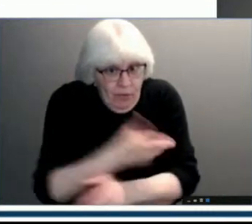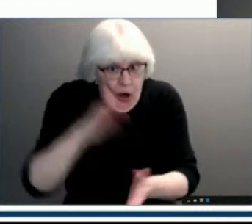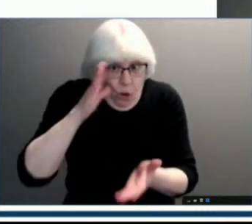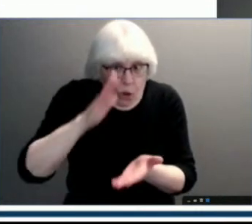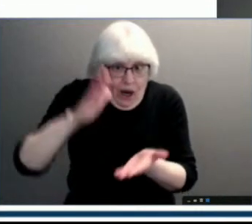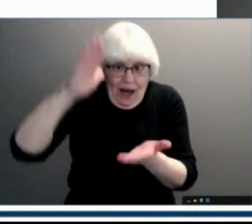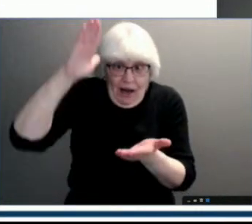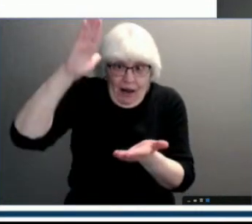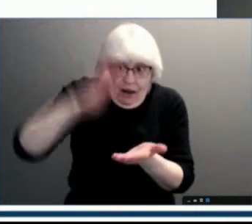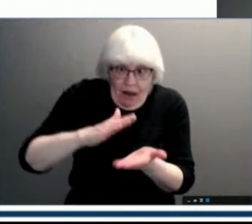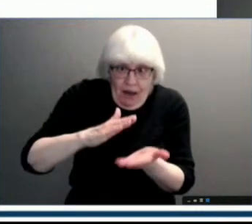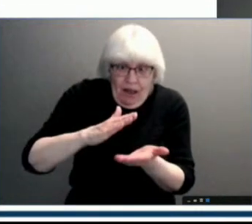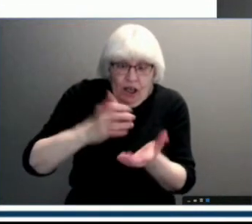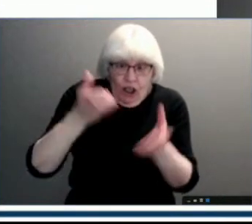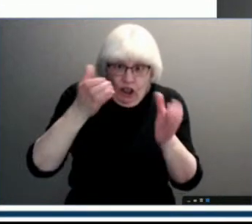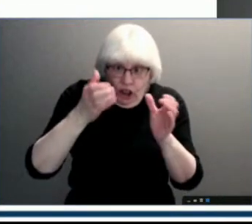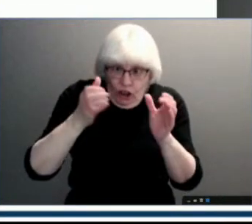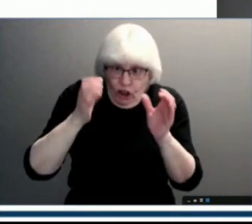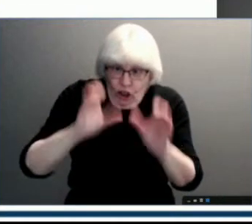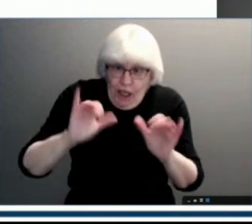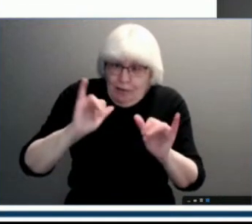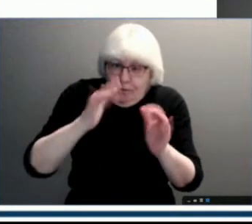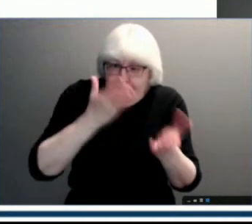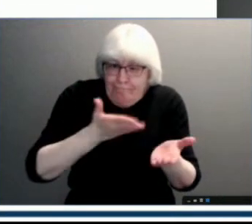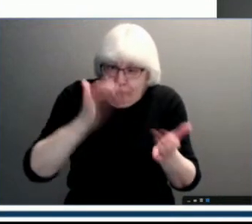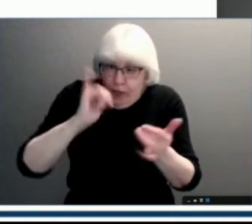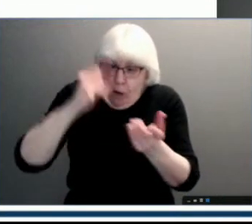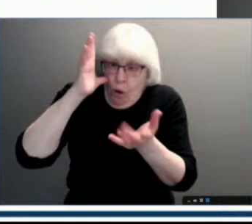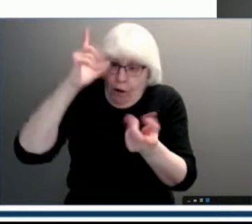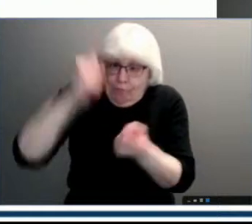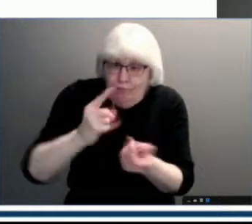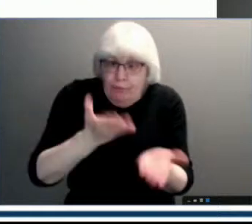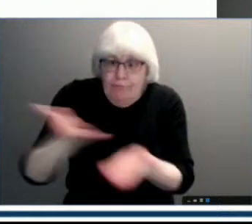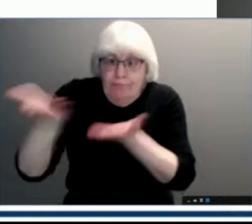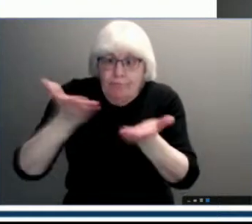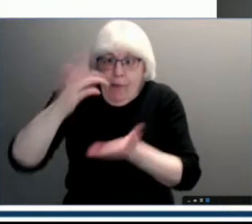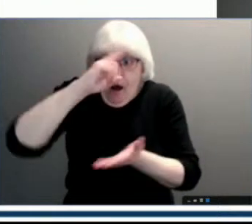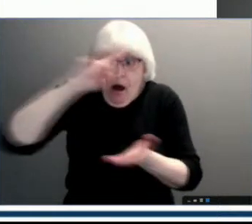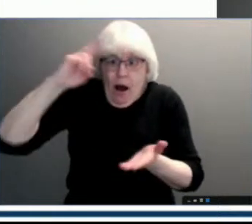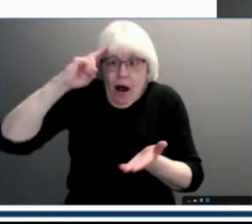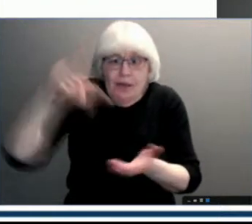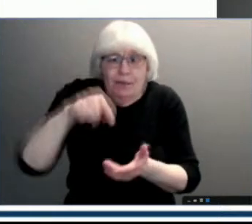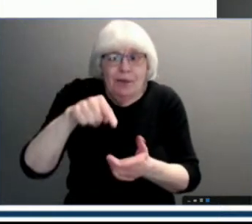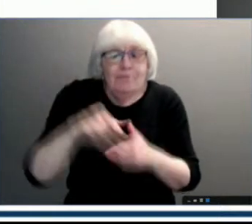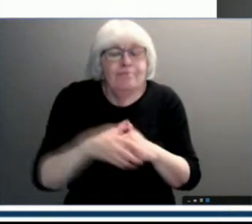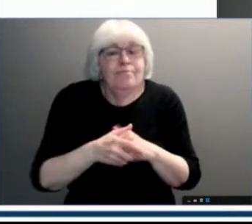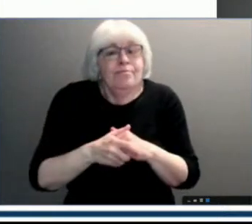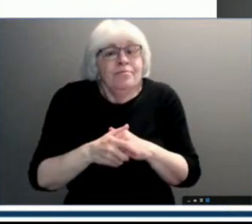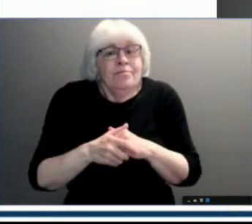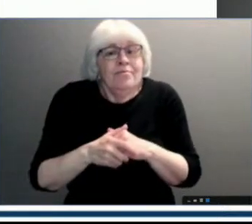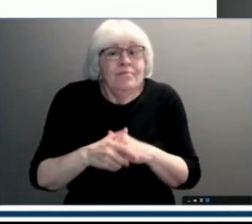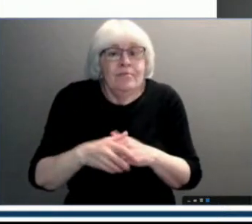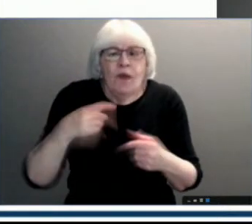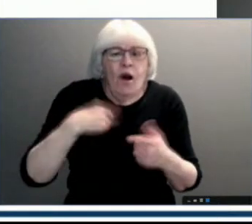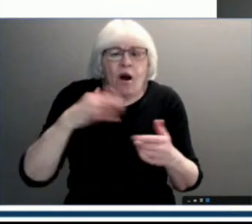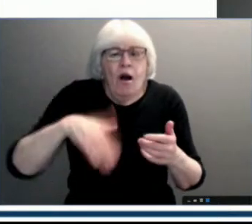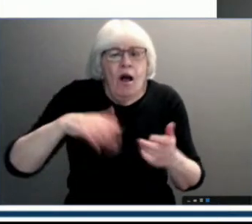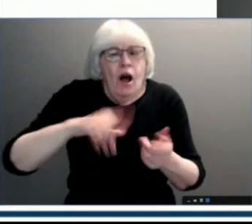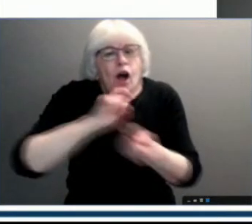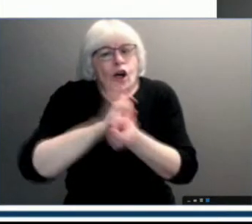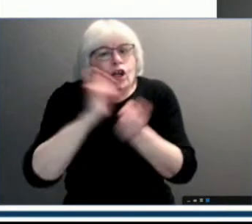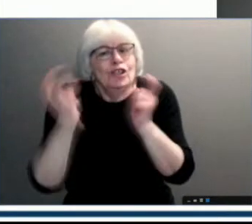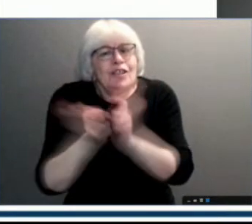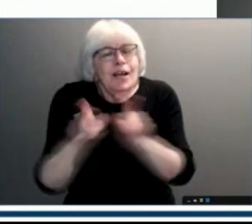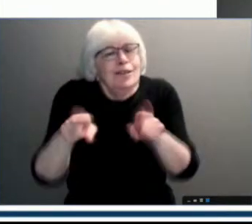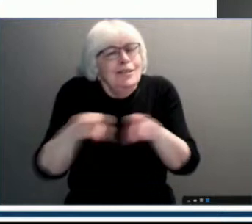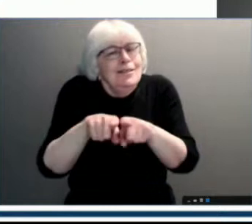things? So first of all, it's not a major shift. We're going back to, we used community clinics a lot last spring. So we're going back